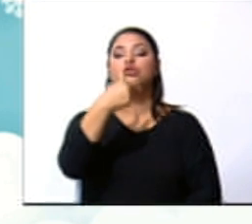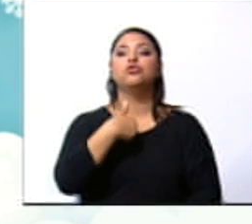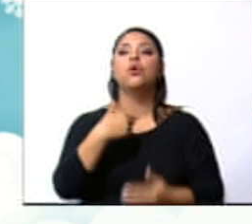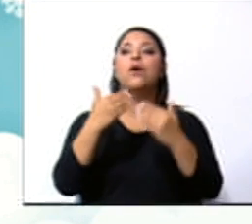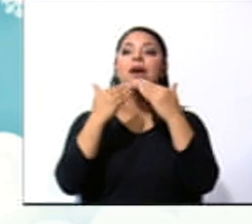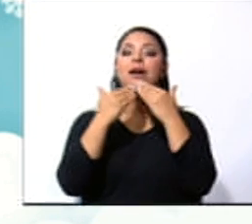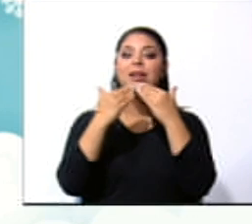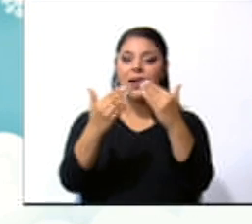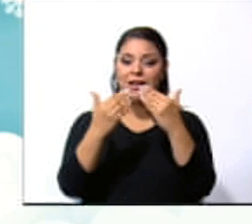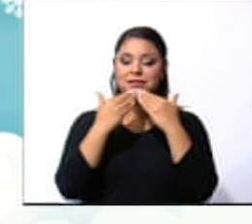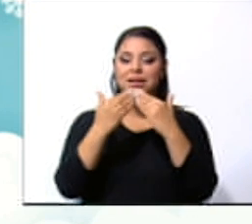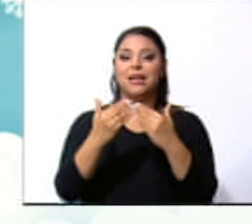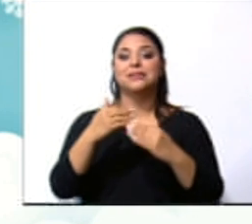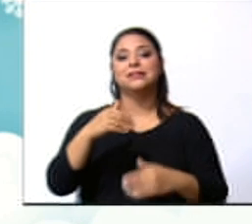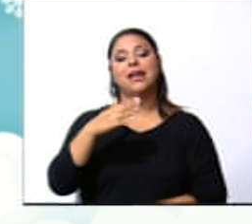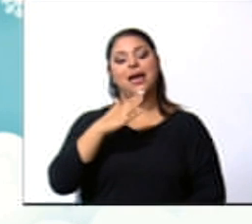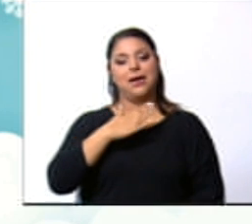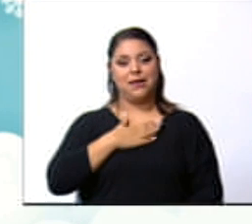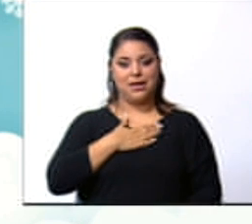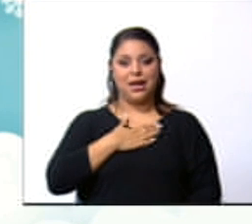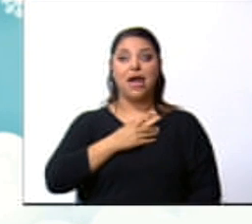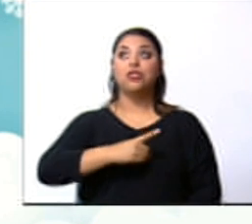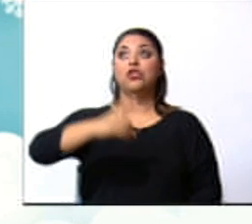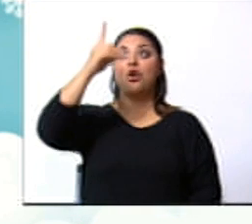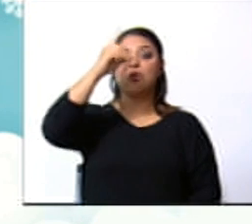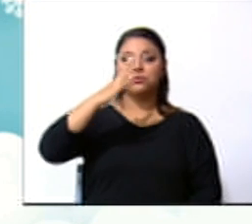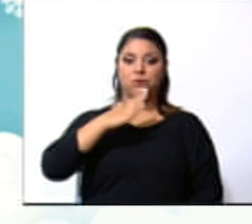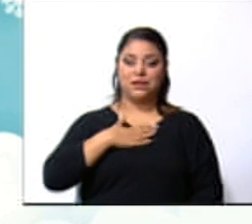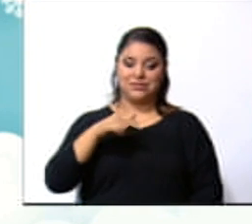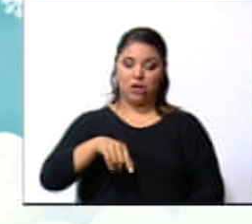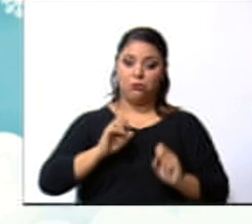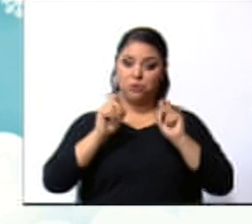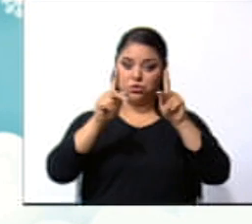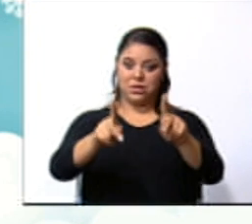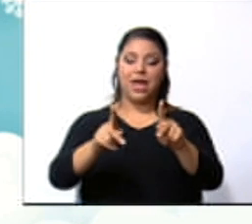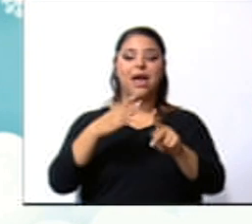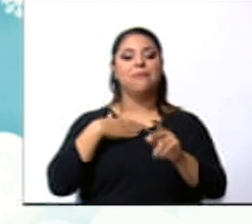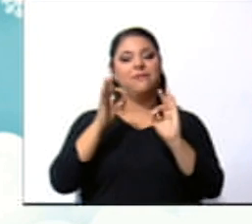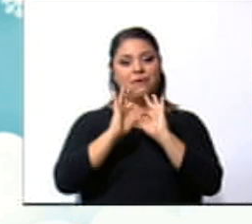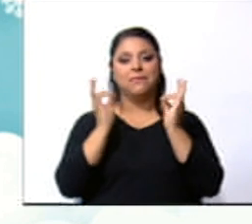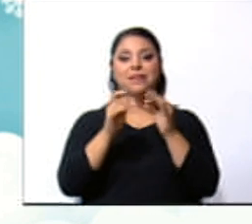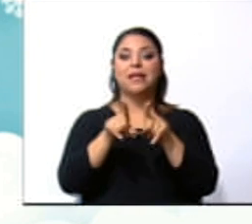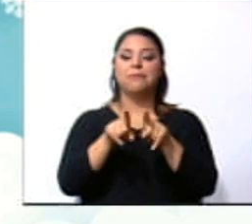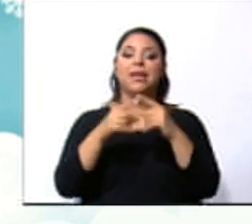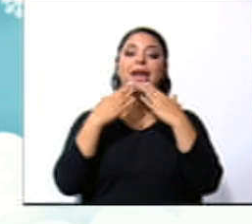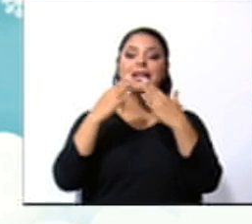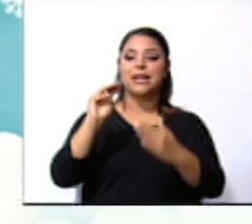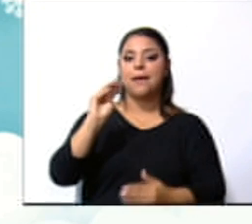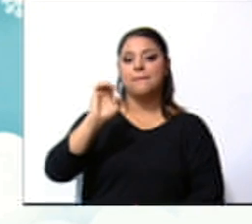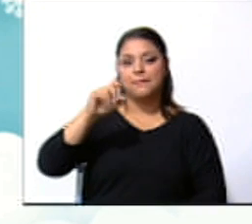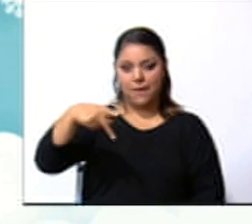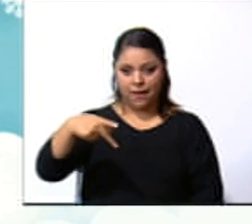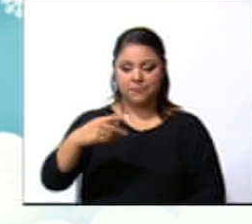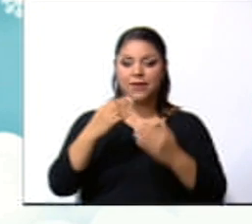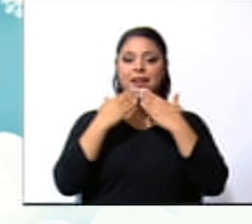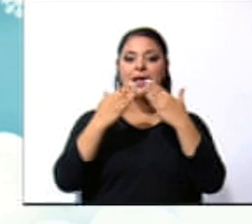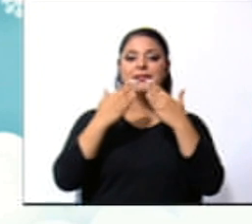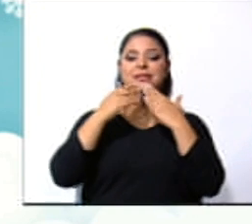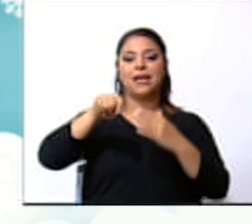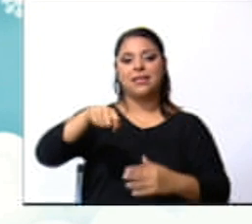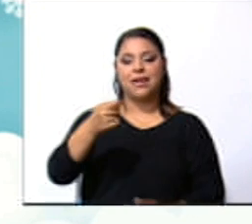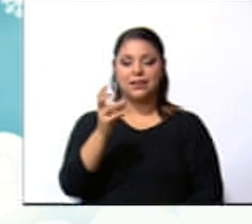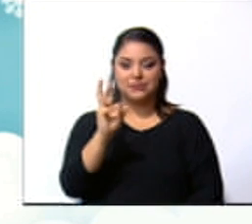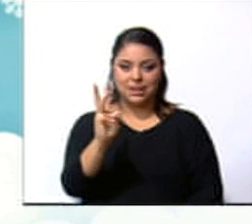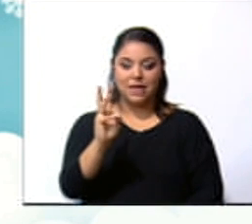for this opportunity and my family too. I would like to thank MEP, Repretel, Grupo